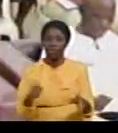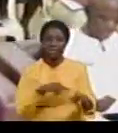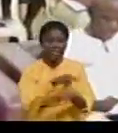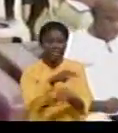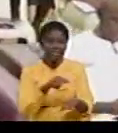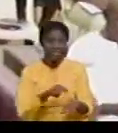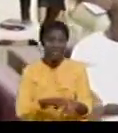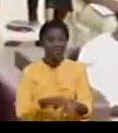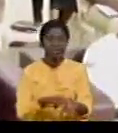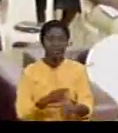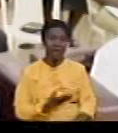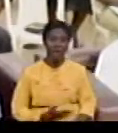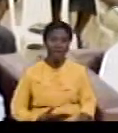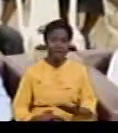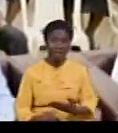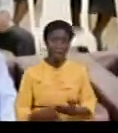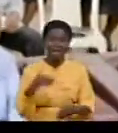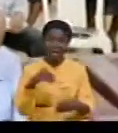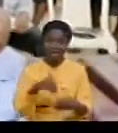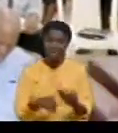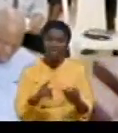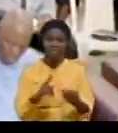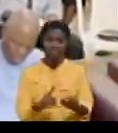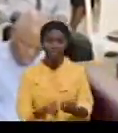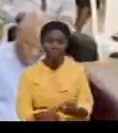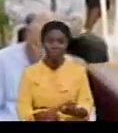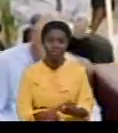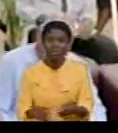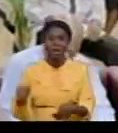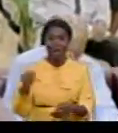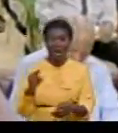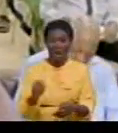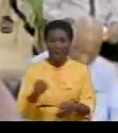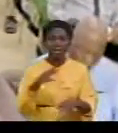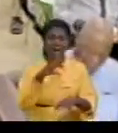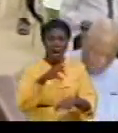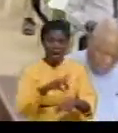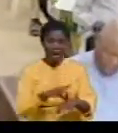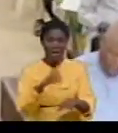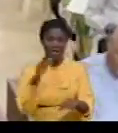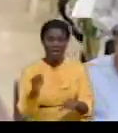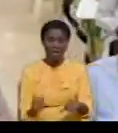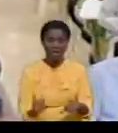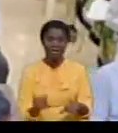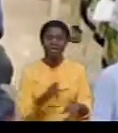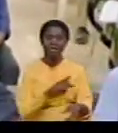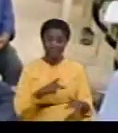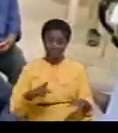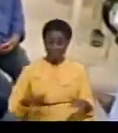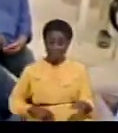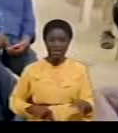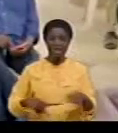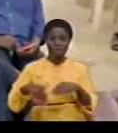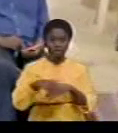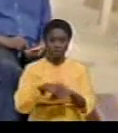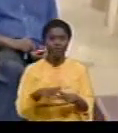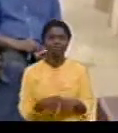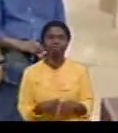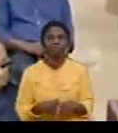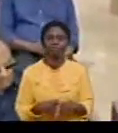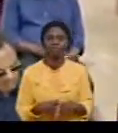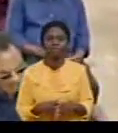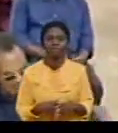birth into an earthly kingdom. Look at Job there,